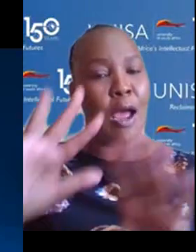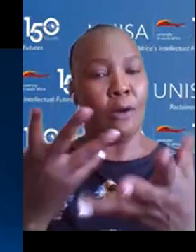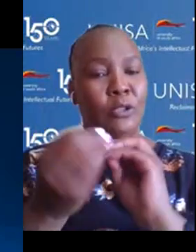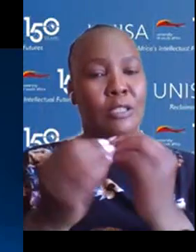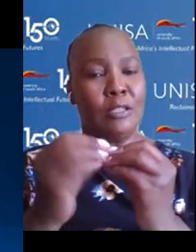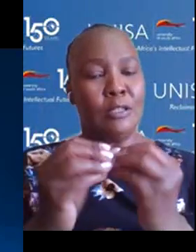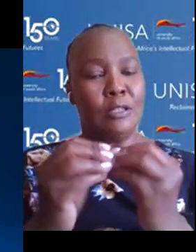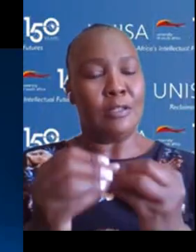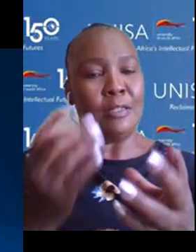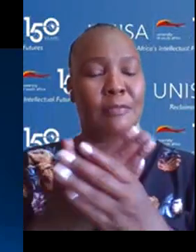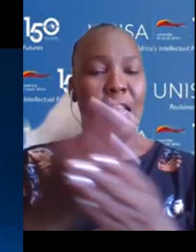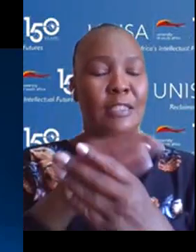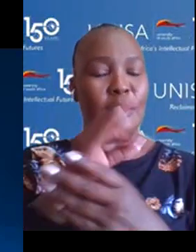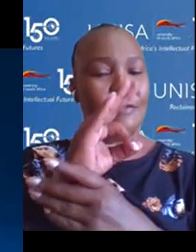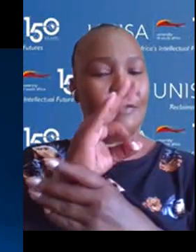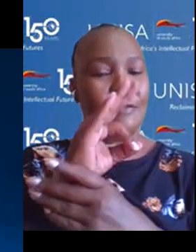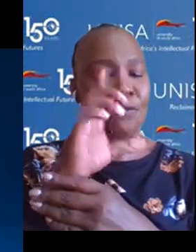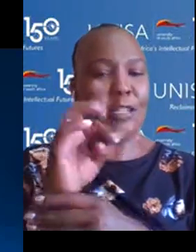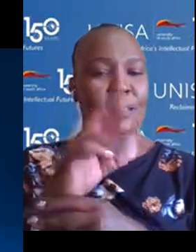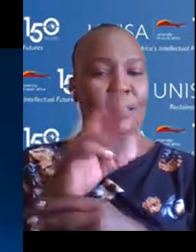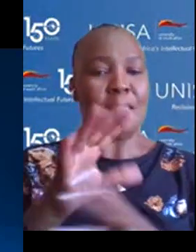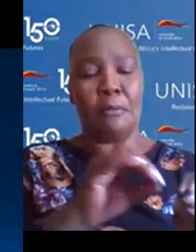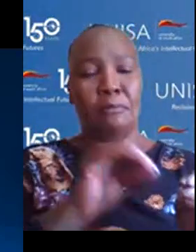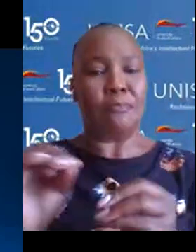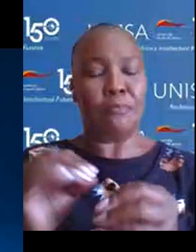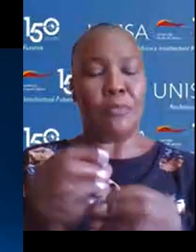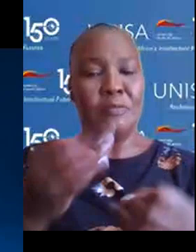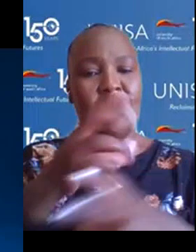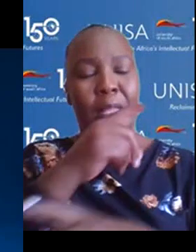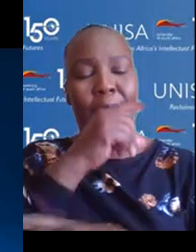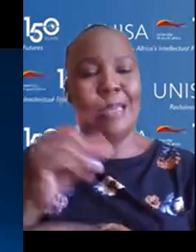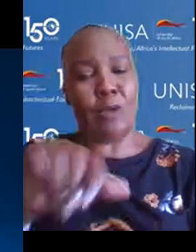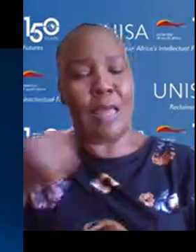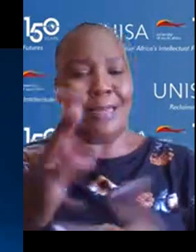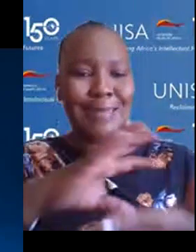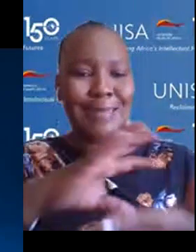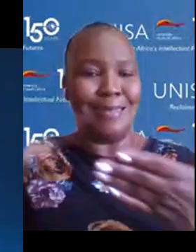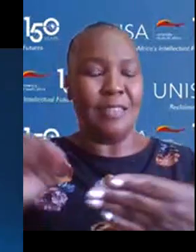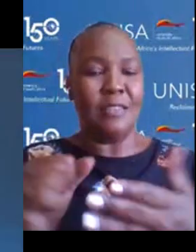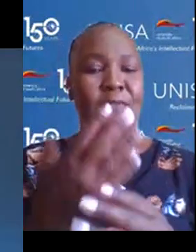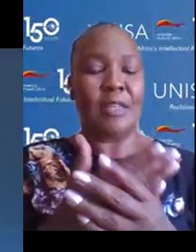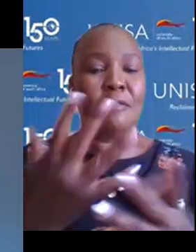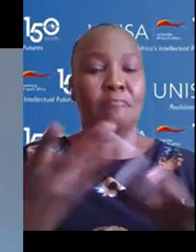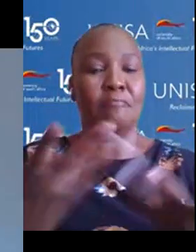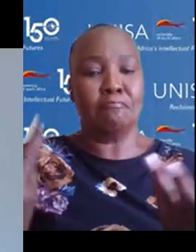folders, rename them, move files from one folder to another, and delete files.